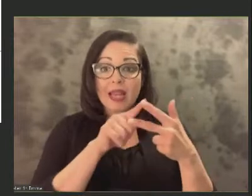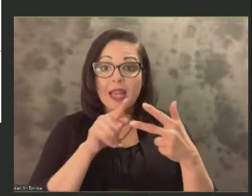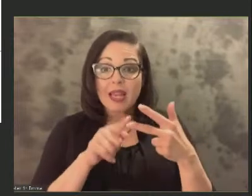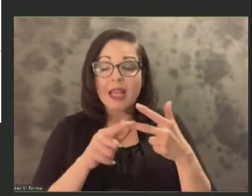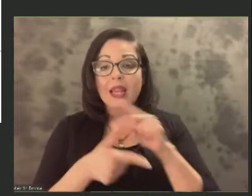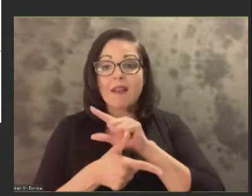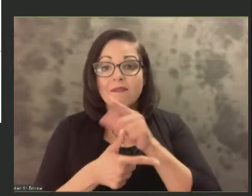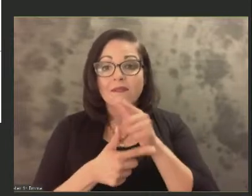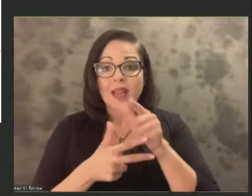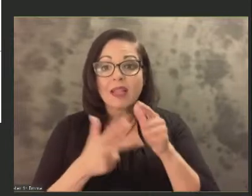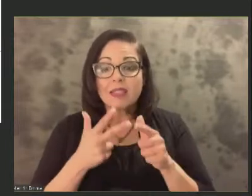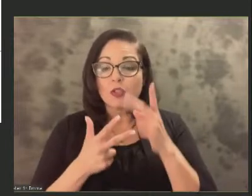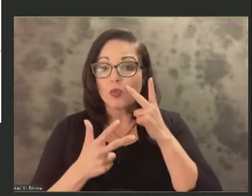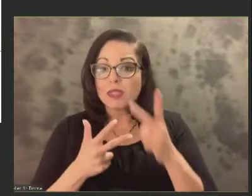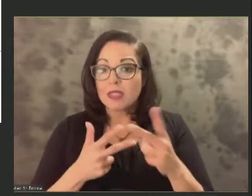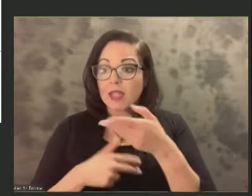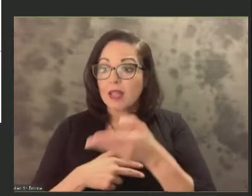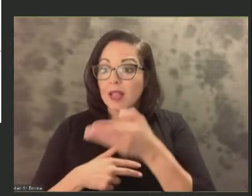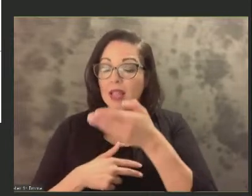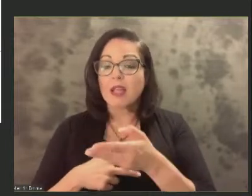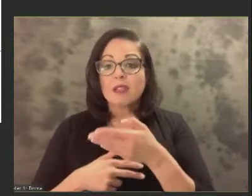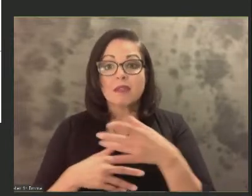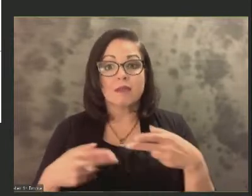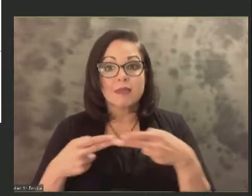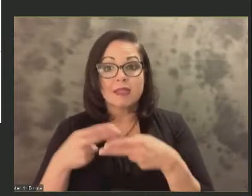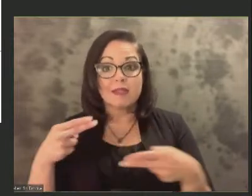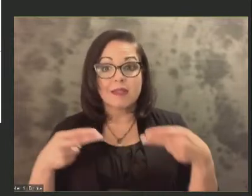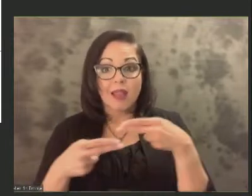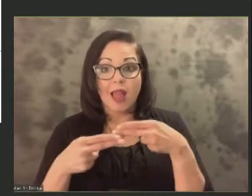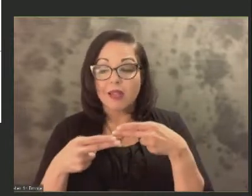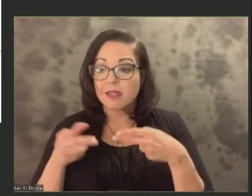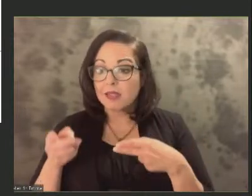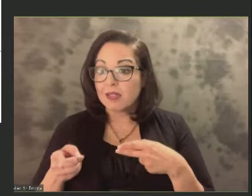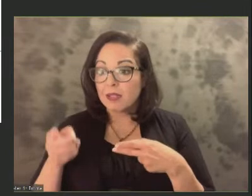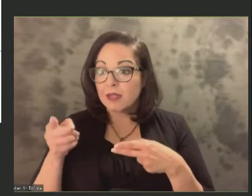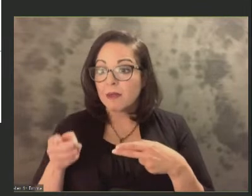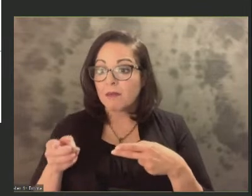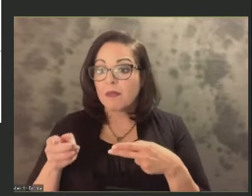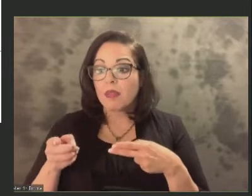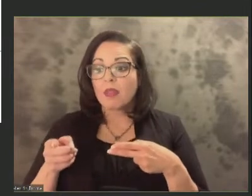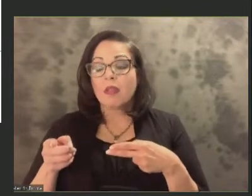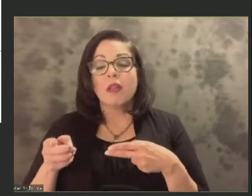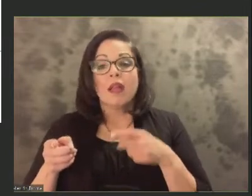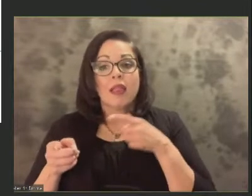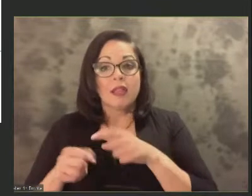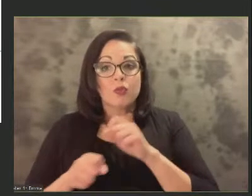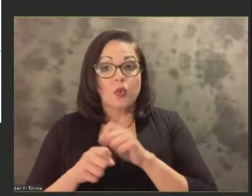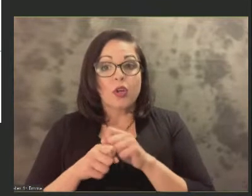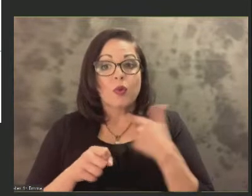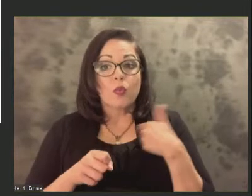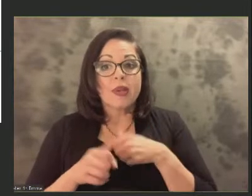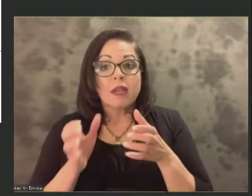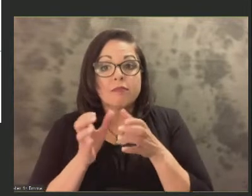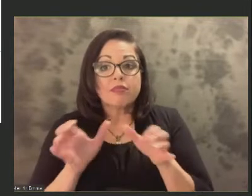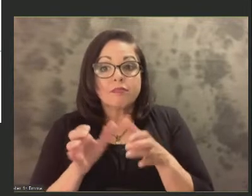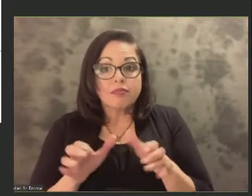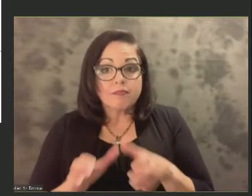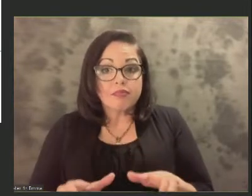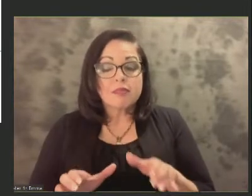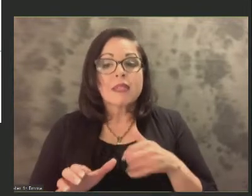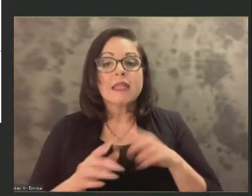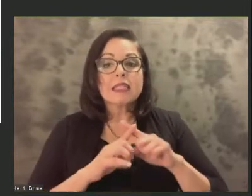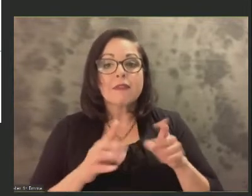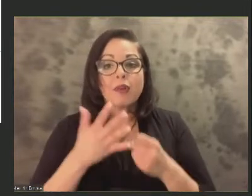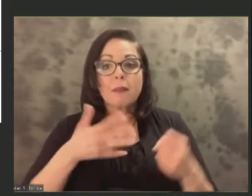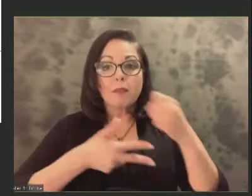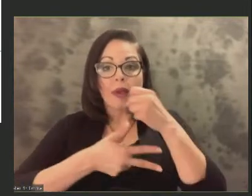see from the journey slide that Jamie will show. This work that was actually designed to take place